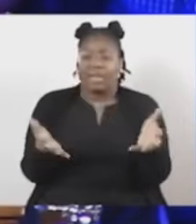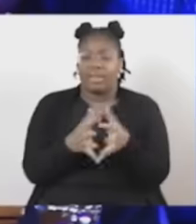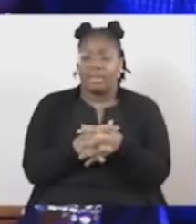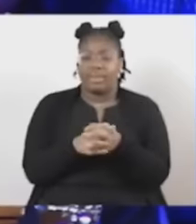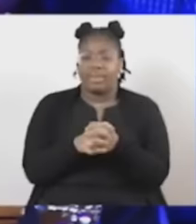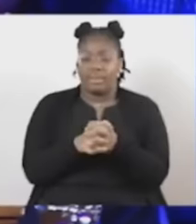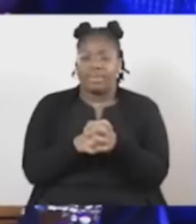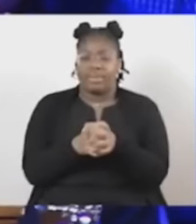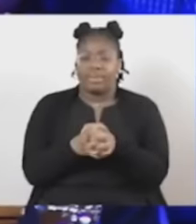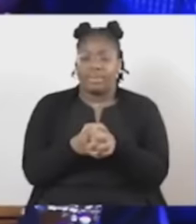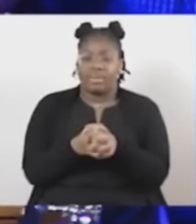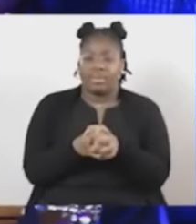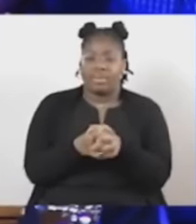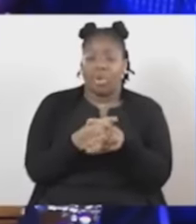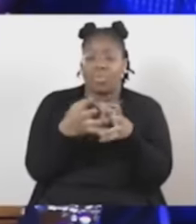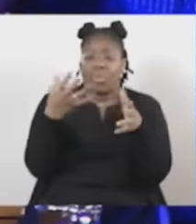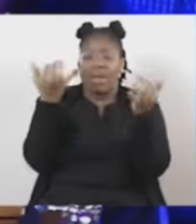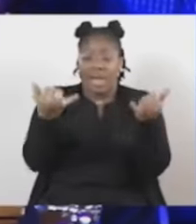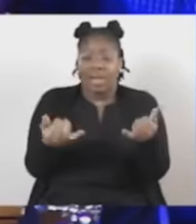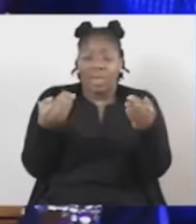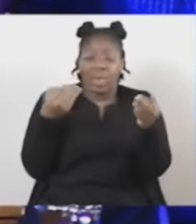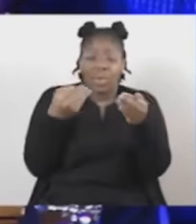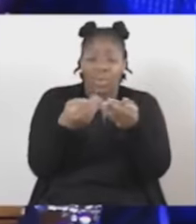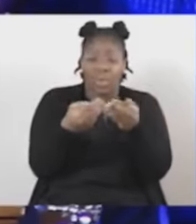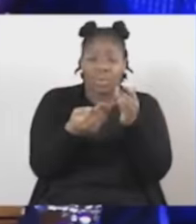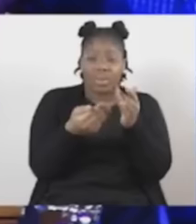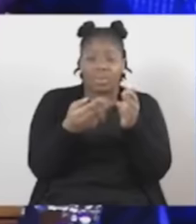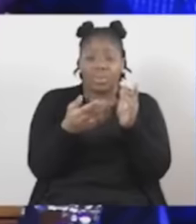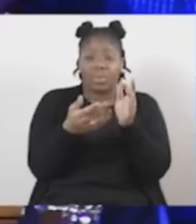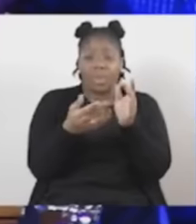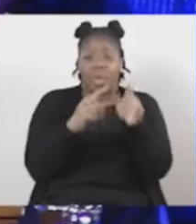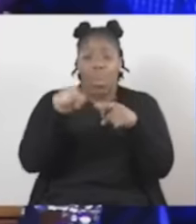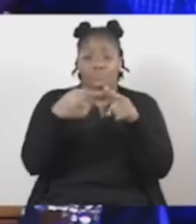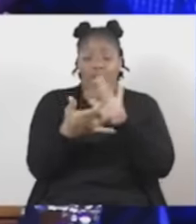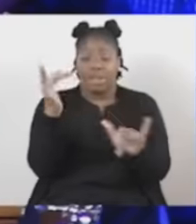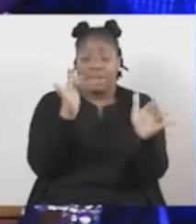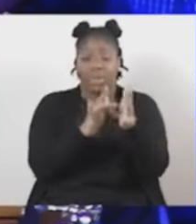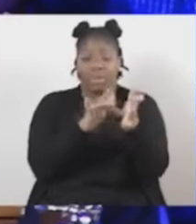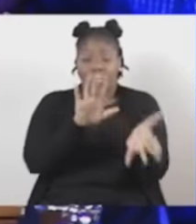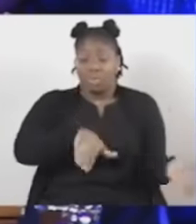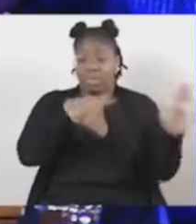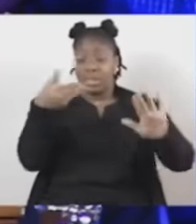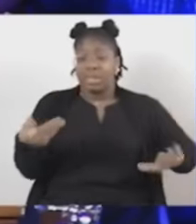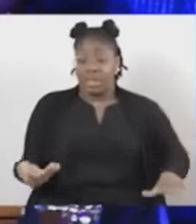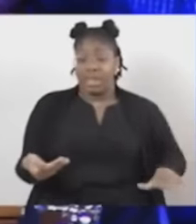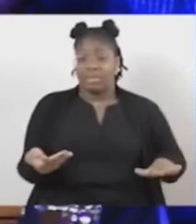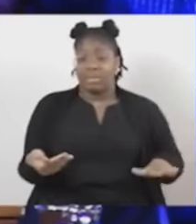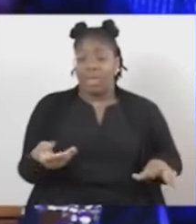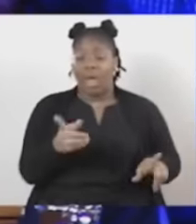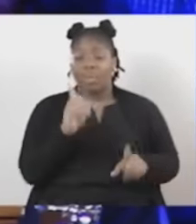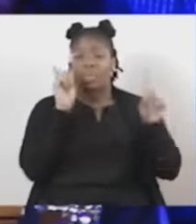the crescendo of earthly events where upon the hill outside of Jerusalem, he will lift the curtain on God's salvific reign, and